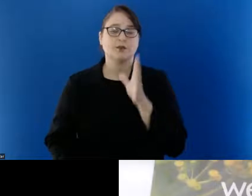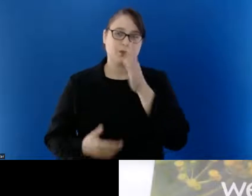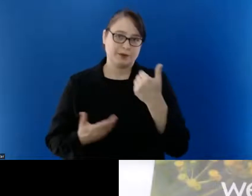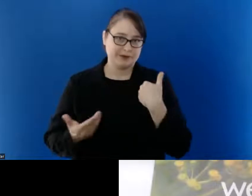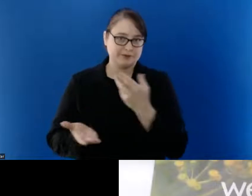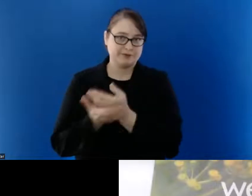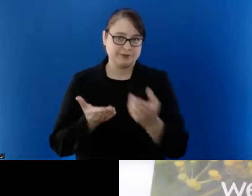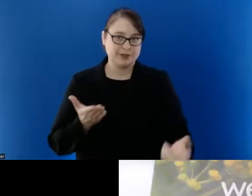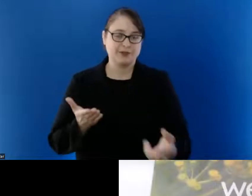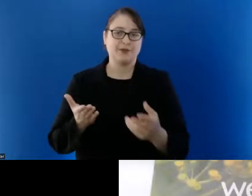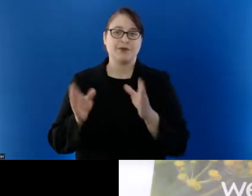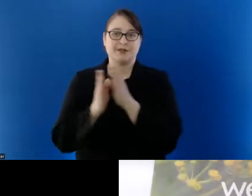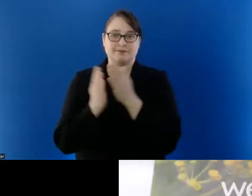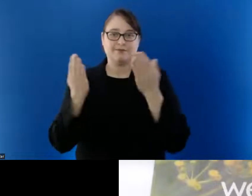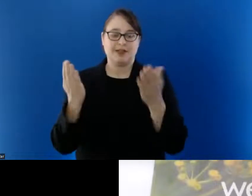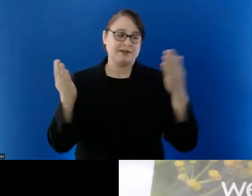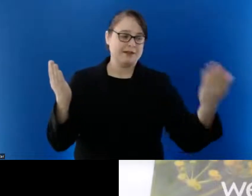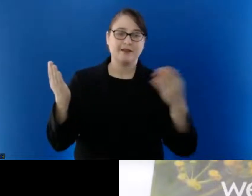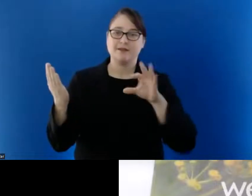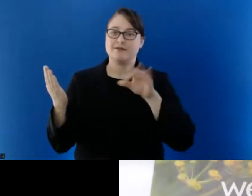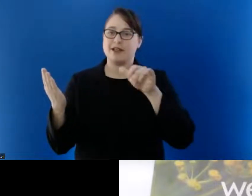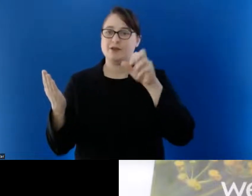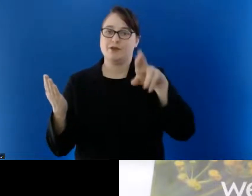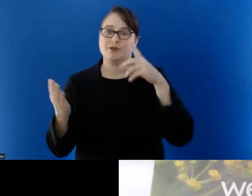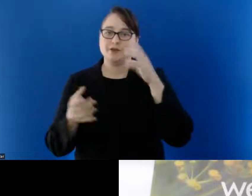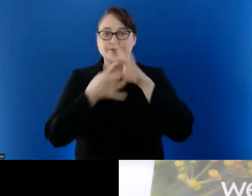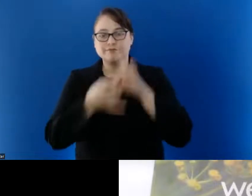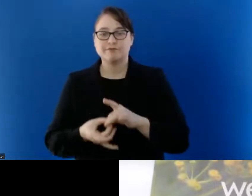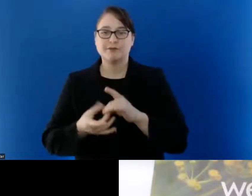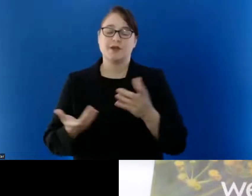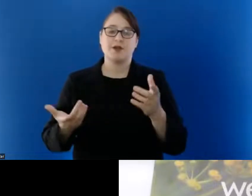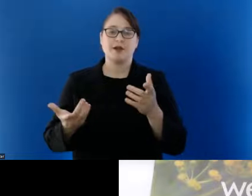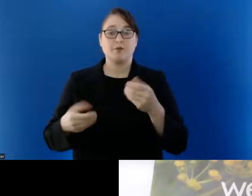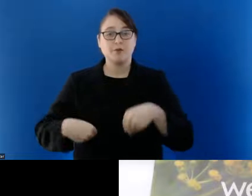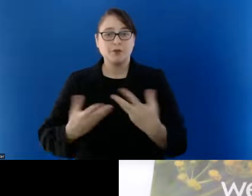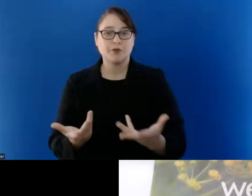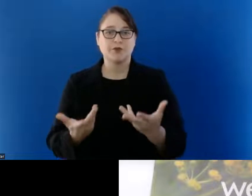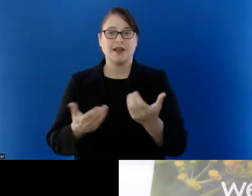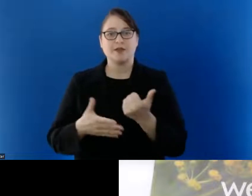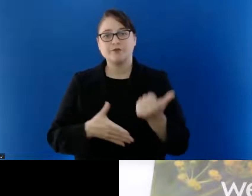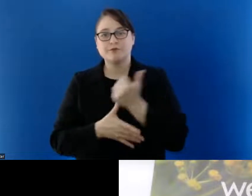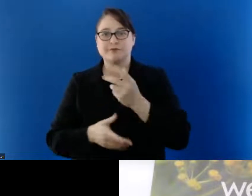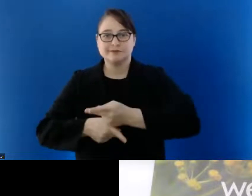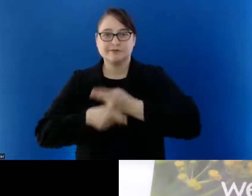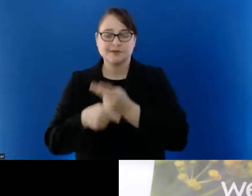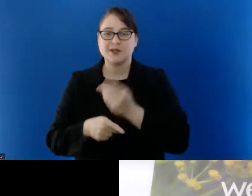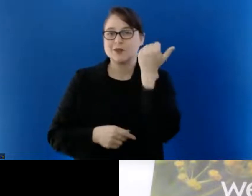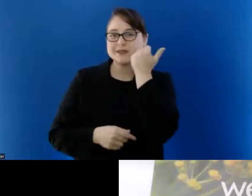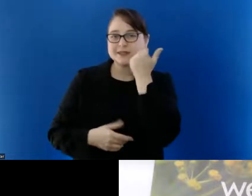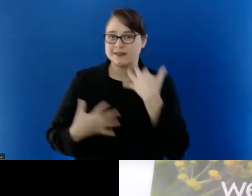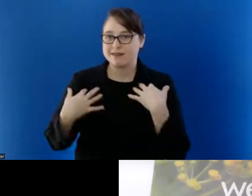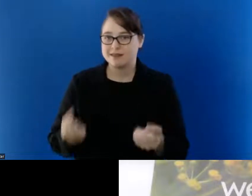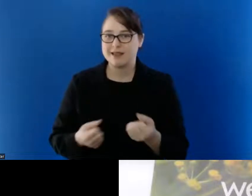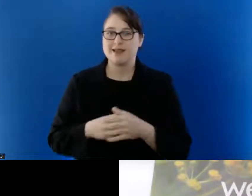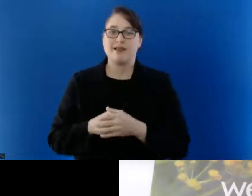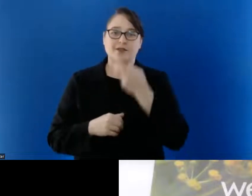flyer of our clinic with all of the services that we provide: primary care, behavioral health, dental, optometry, podiatry. And